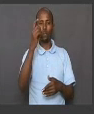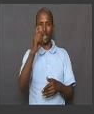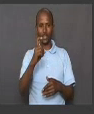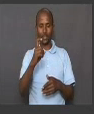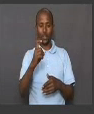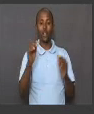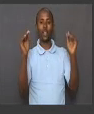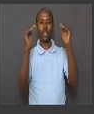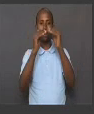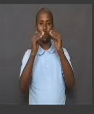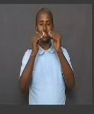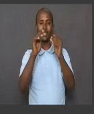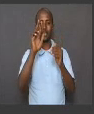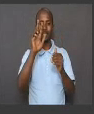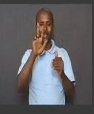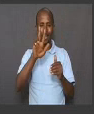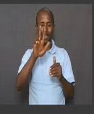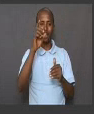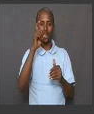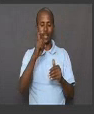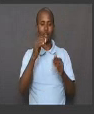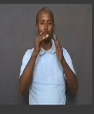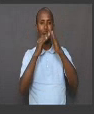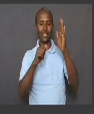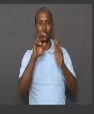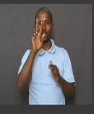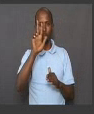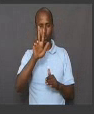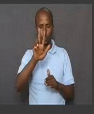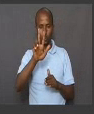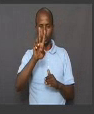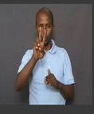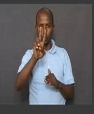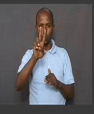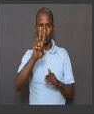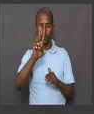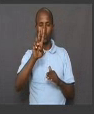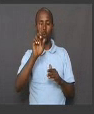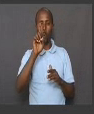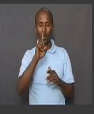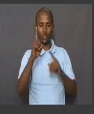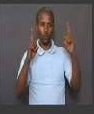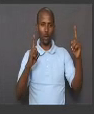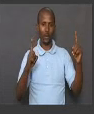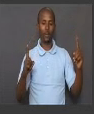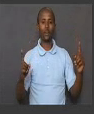x equals 3x minus 2 is a